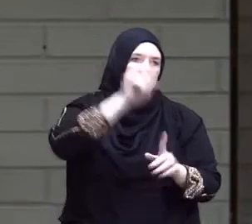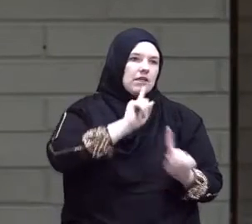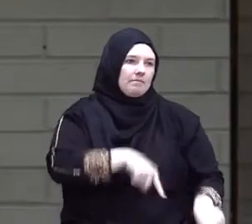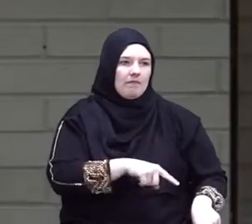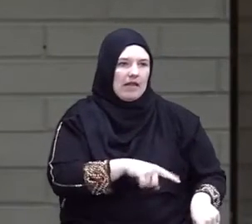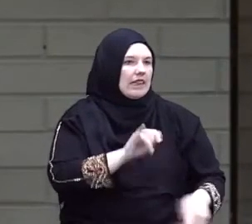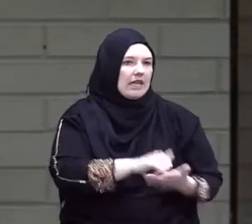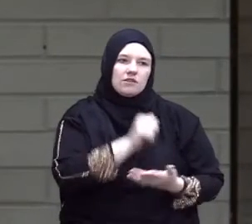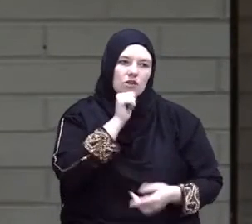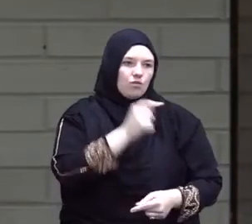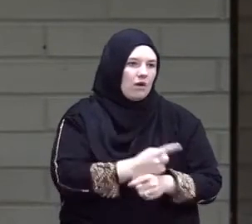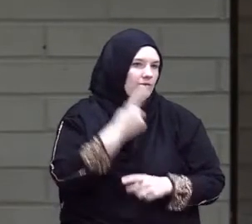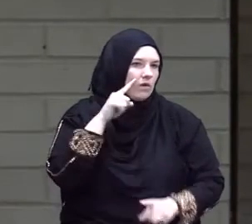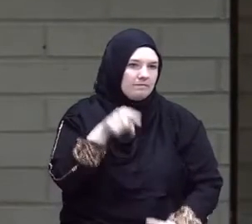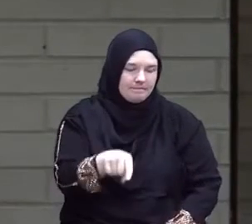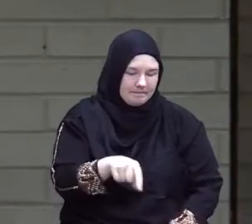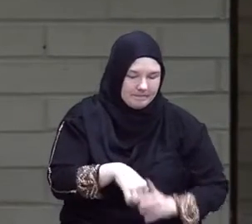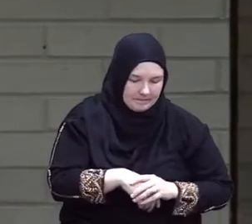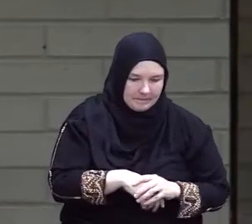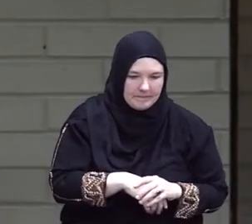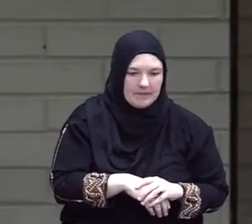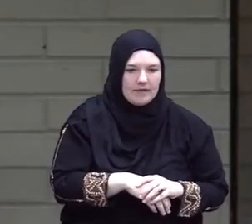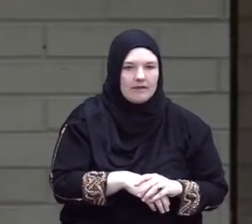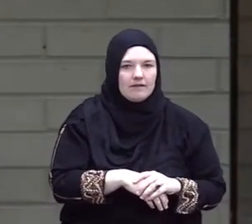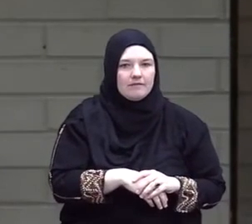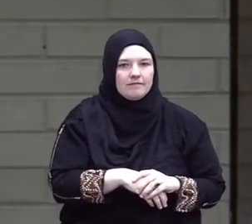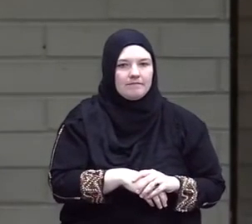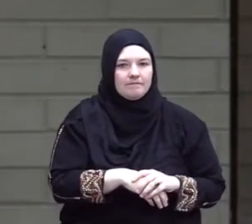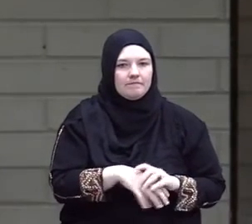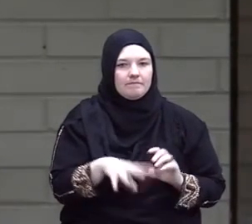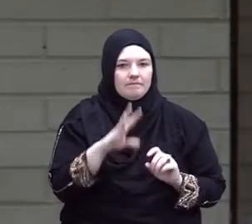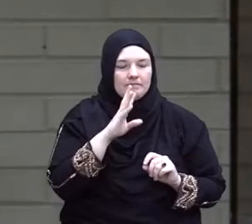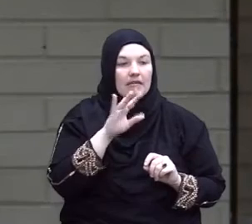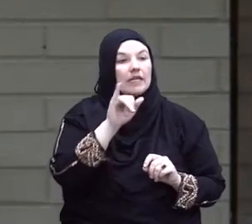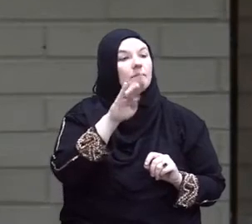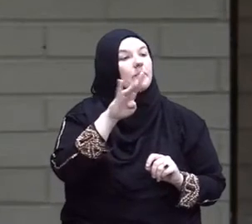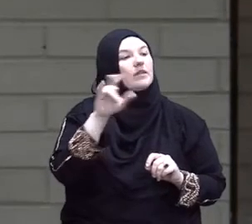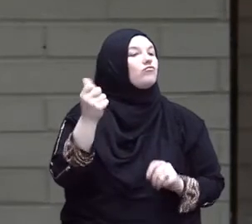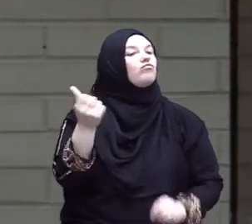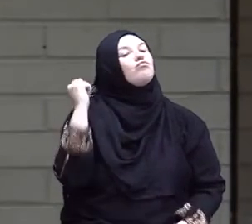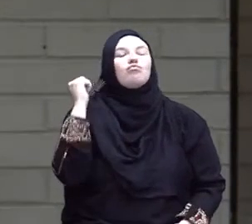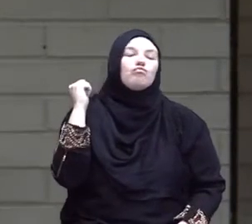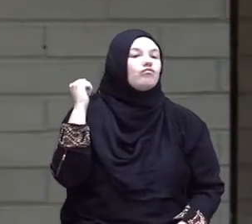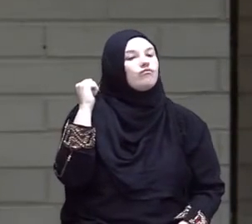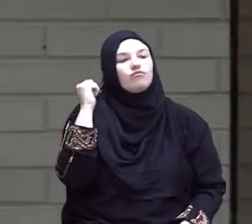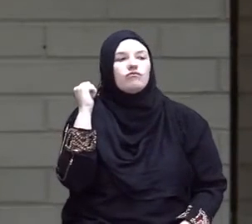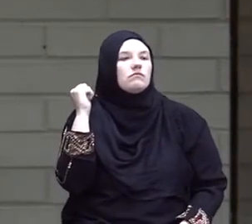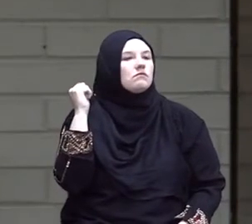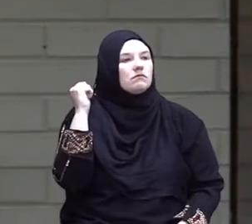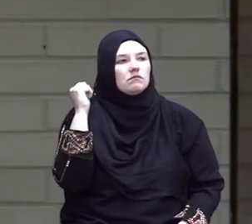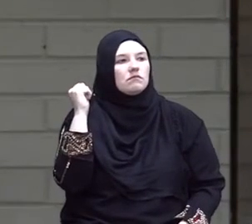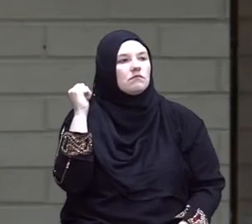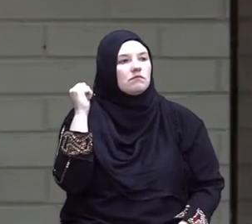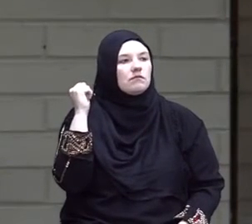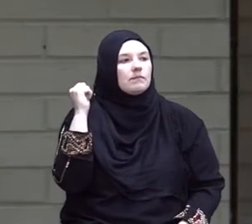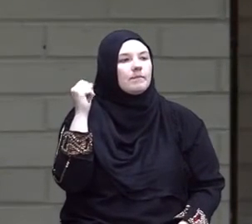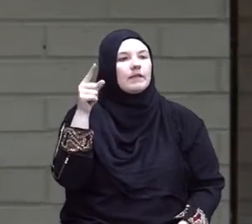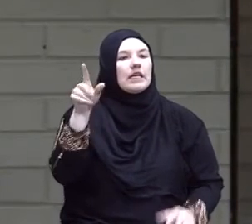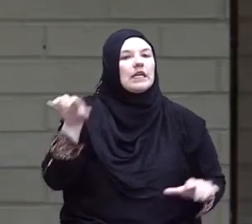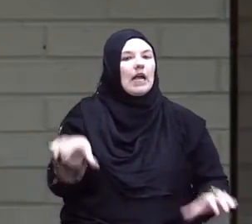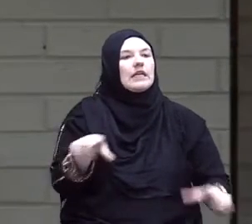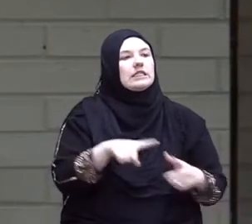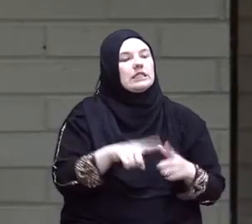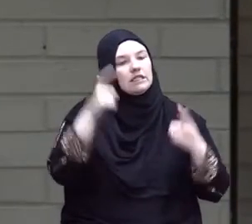command. That was not right for him. Illa Iblis aba, he refused. Wastakbar,